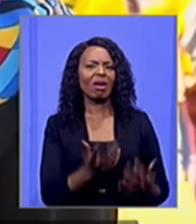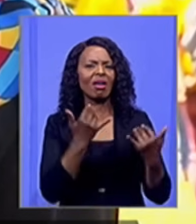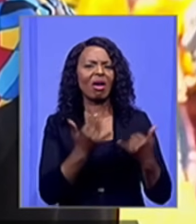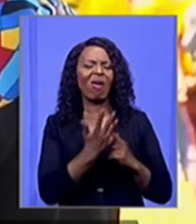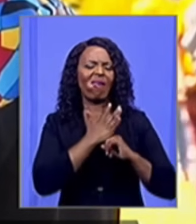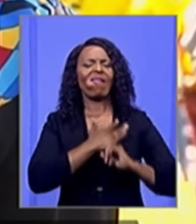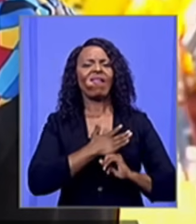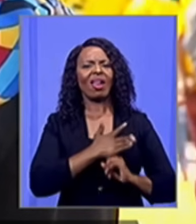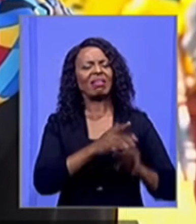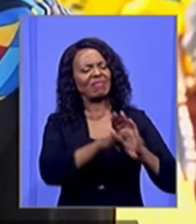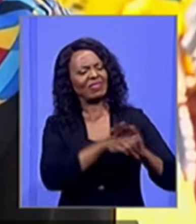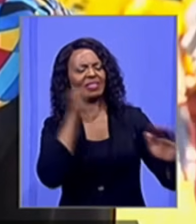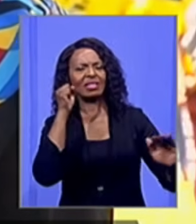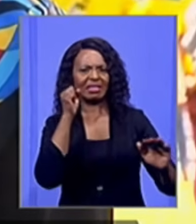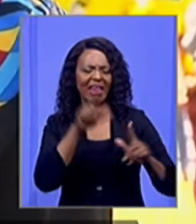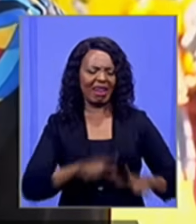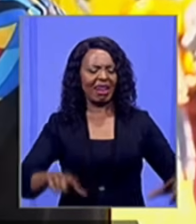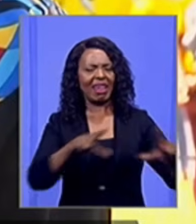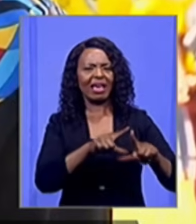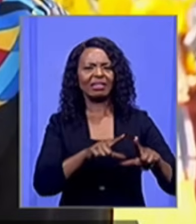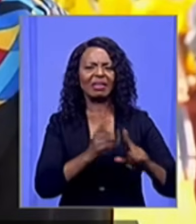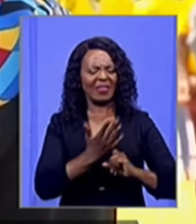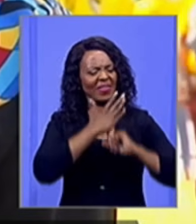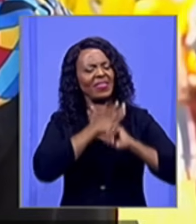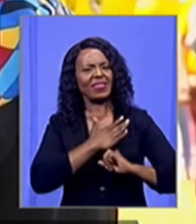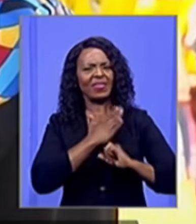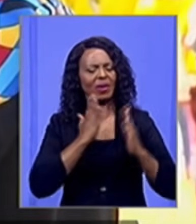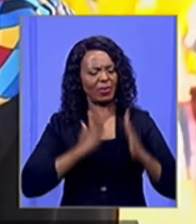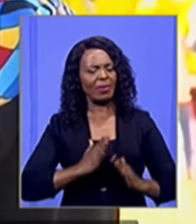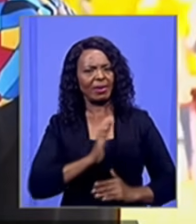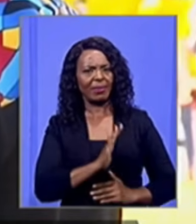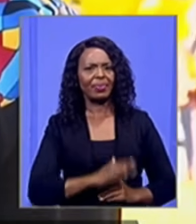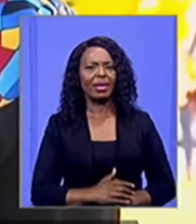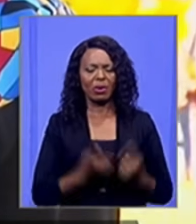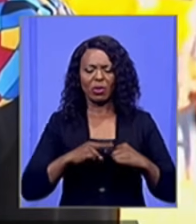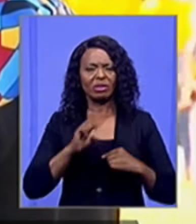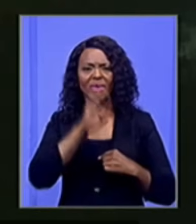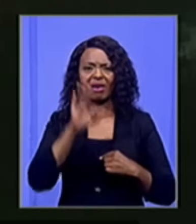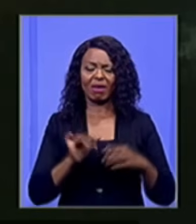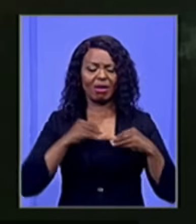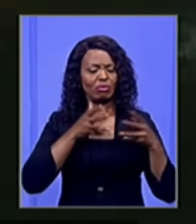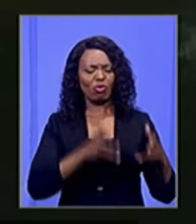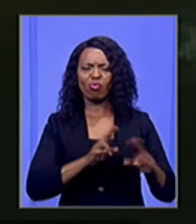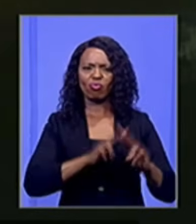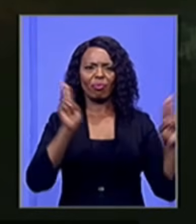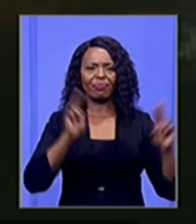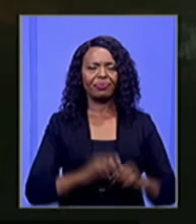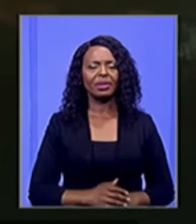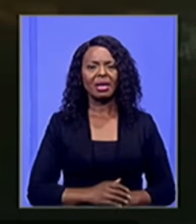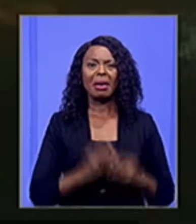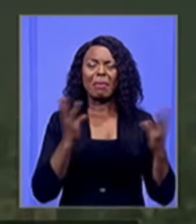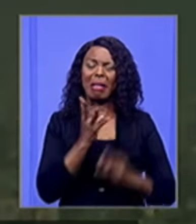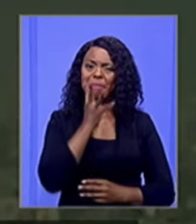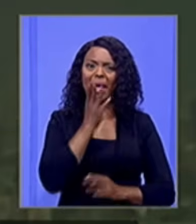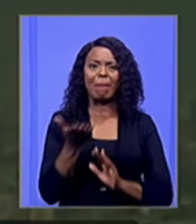your land and of your dignity and your humanity. And it's something that we South Africans, we can't tolerate. Jolo ka palo ya batho ba hlokahalang e